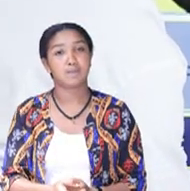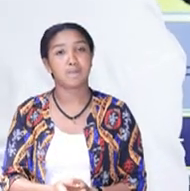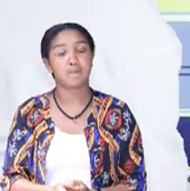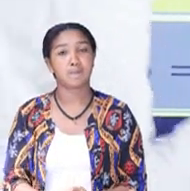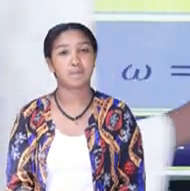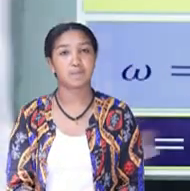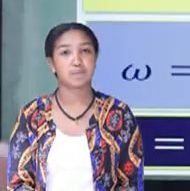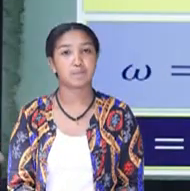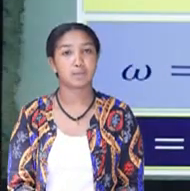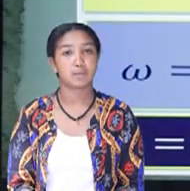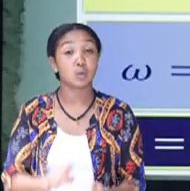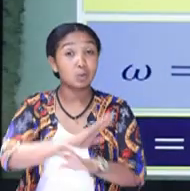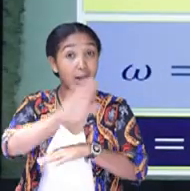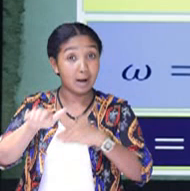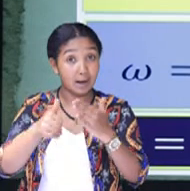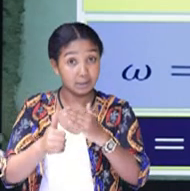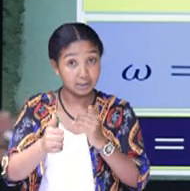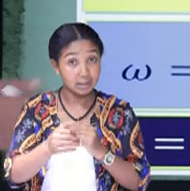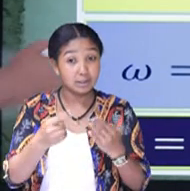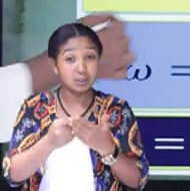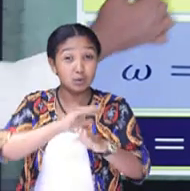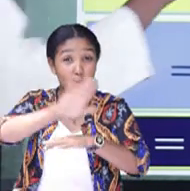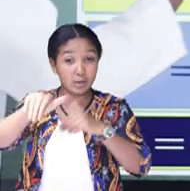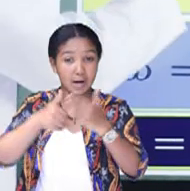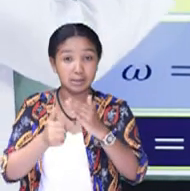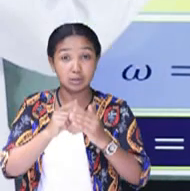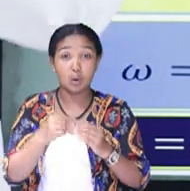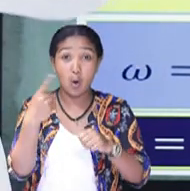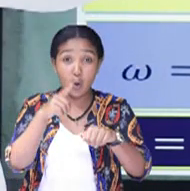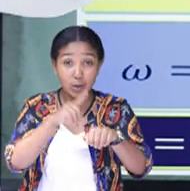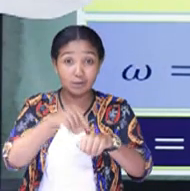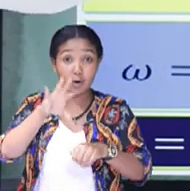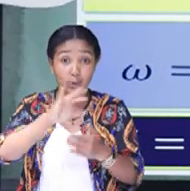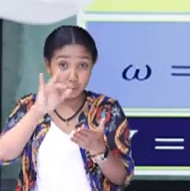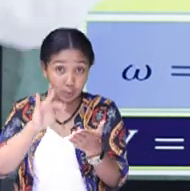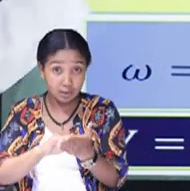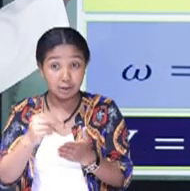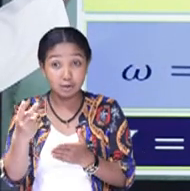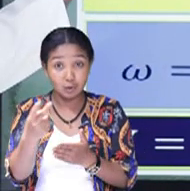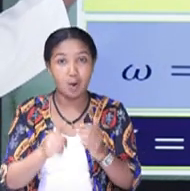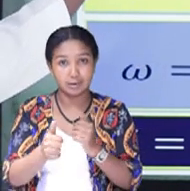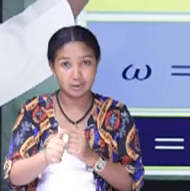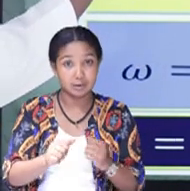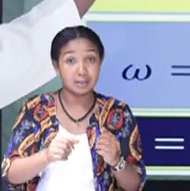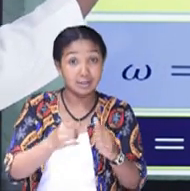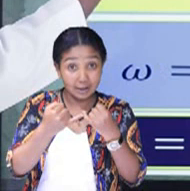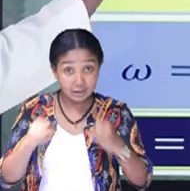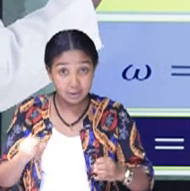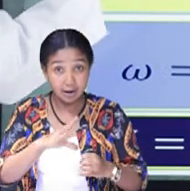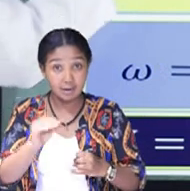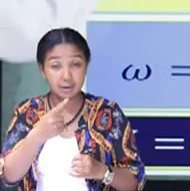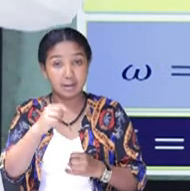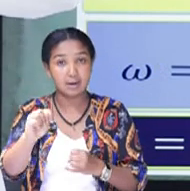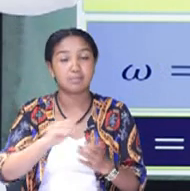acceleration. Okay, total acceleration. This total acceleration is always found between the two accelerations, the tangential